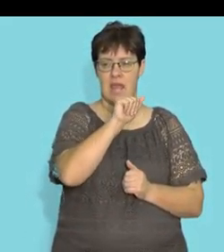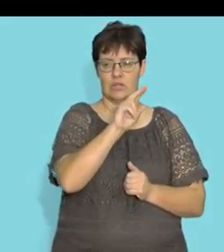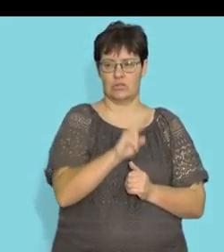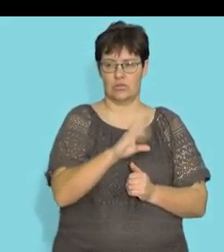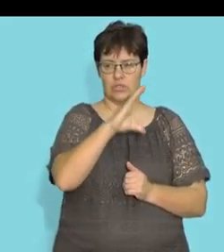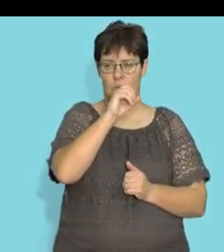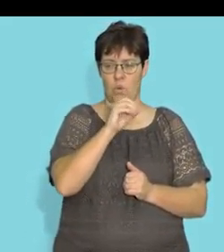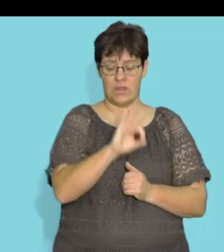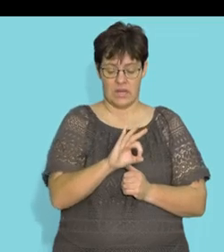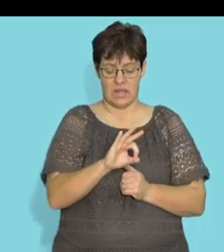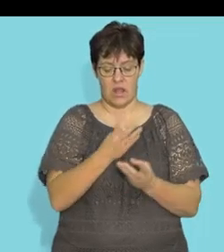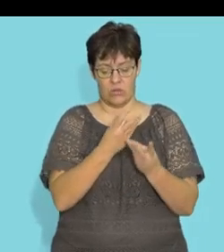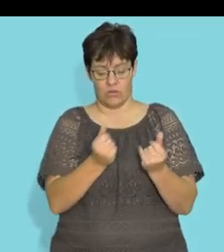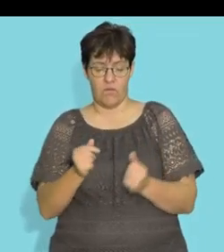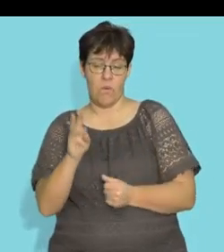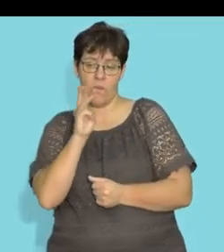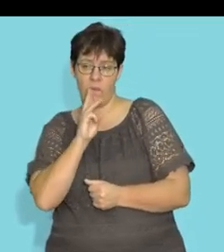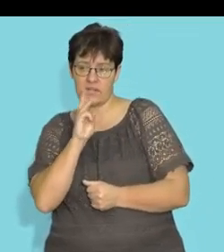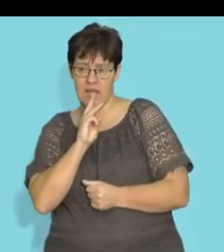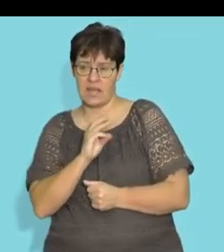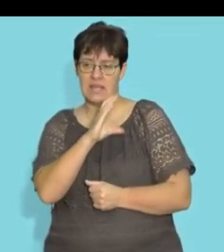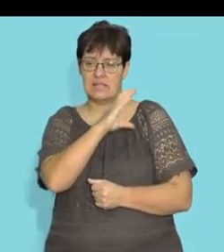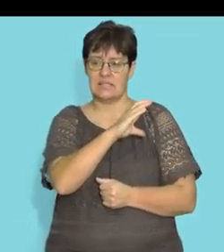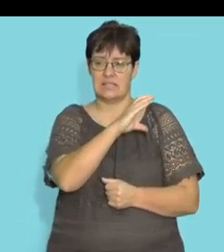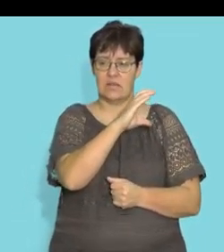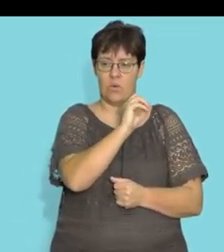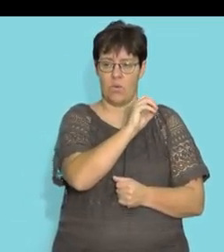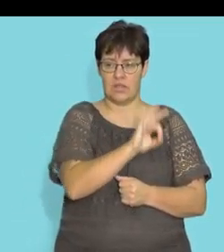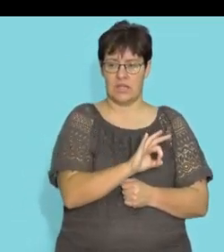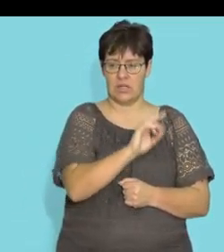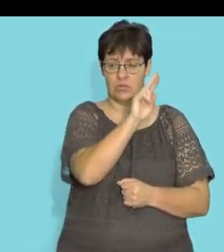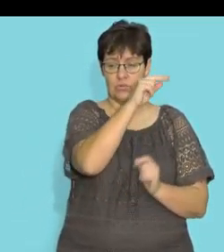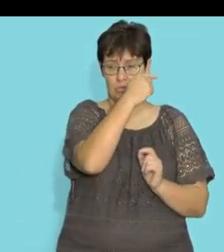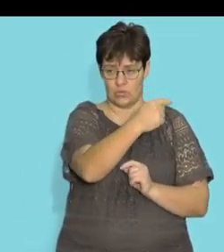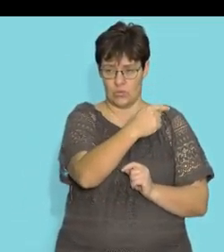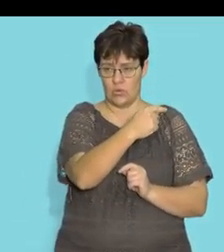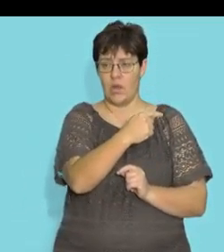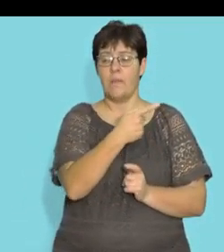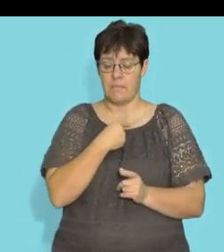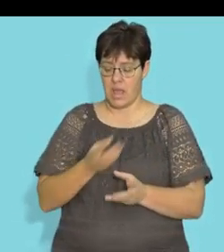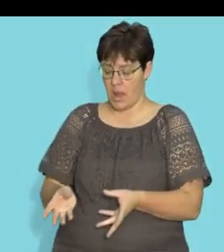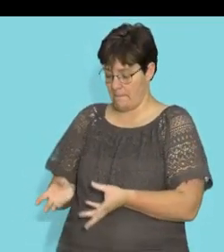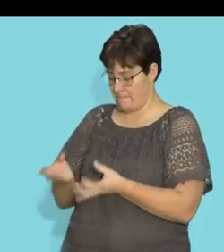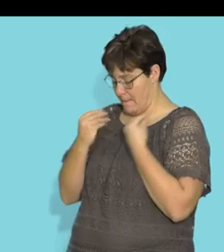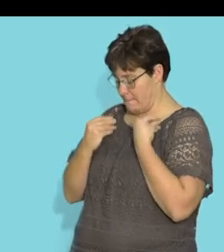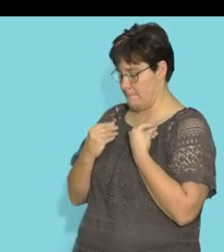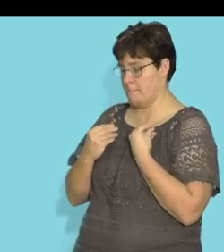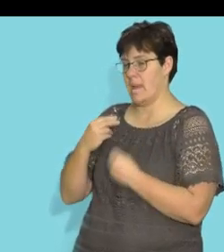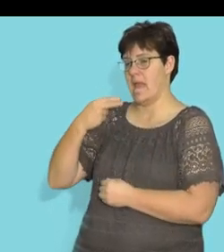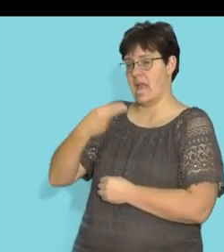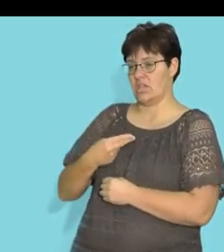each other at a point that will be more or less weakly basic.